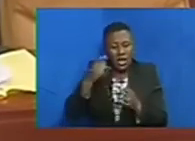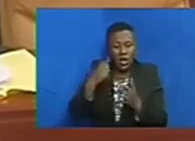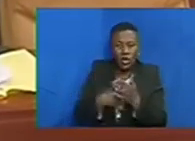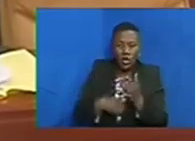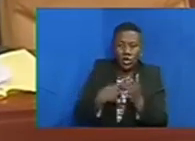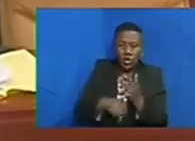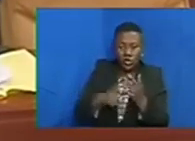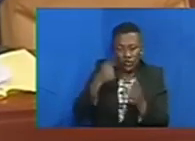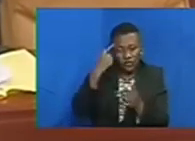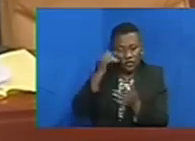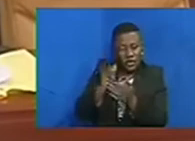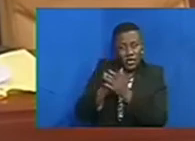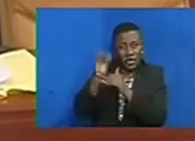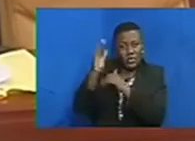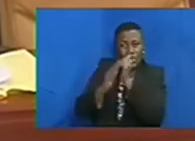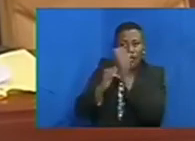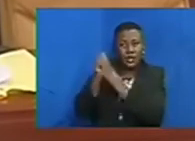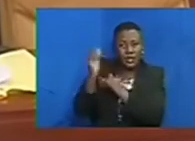housing project,